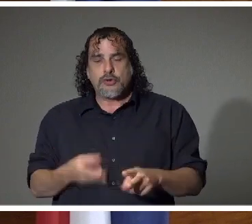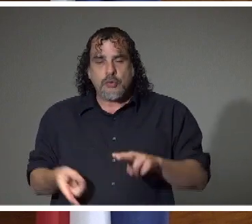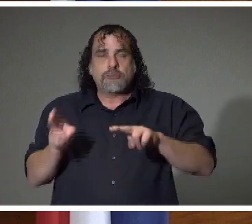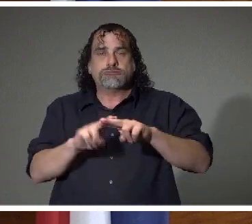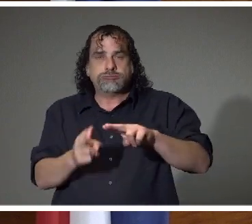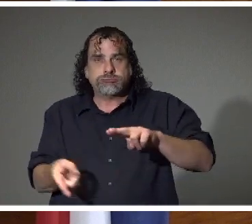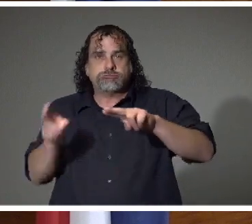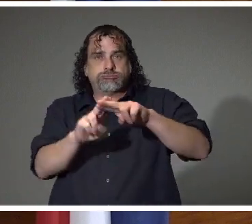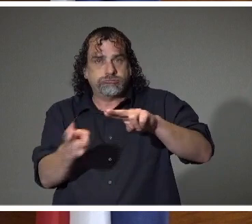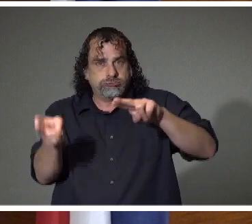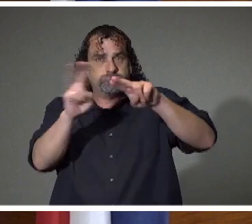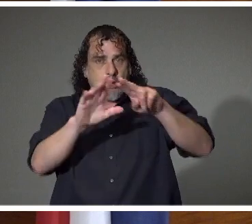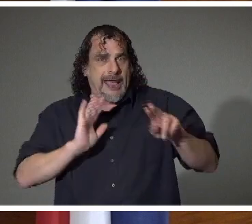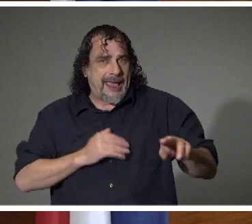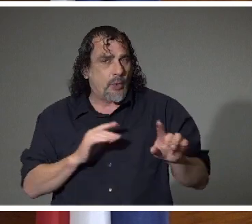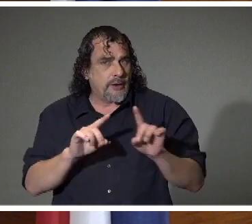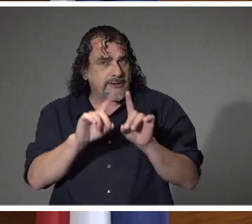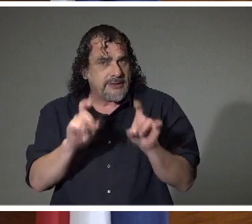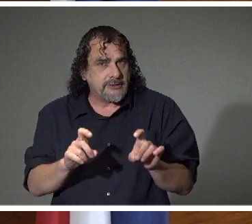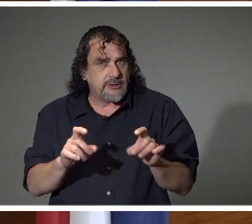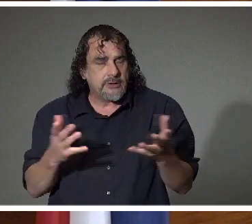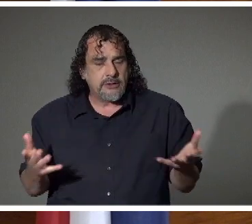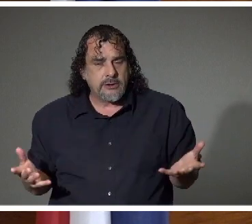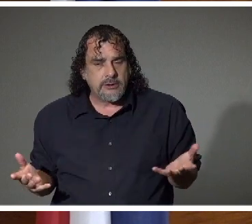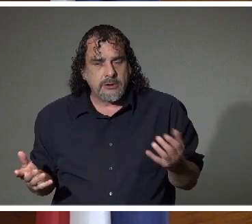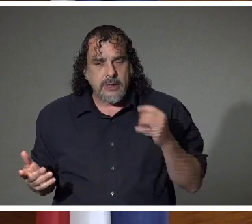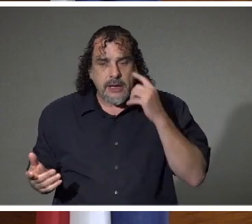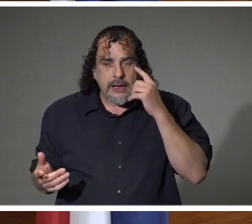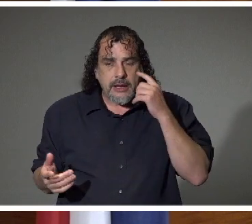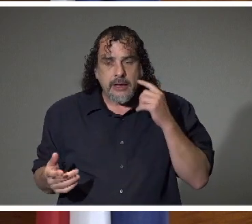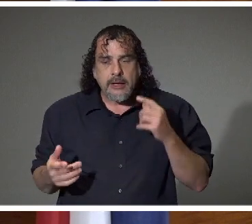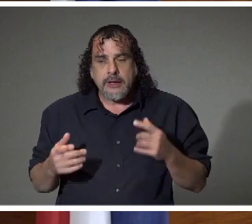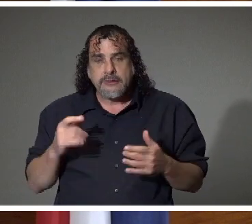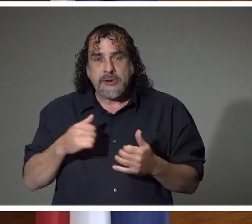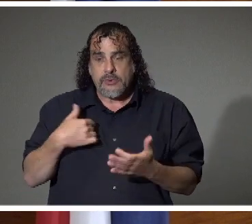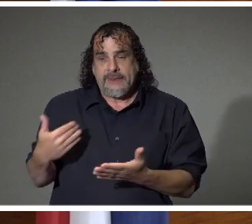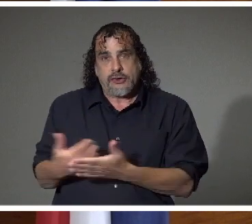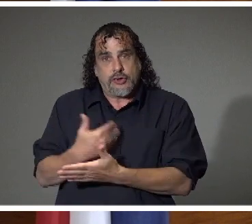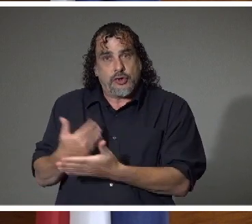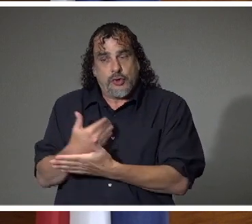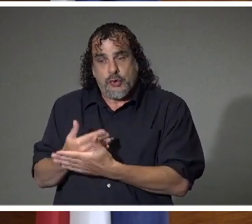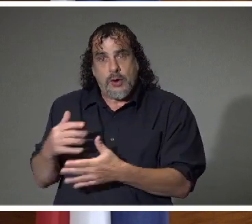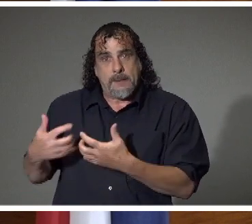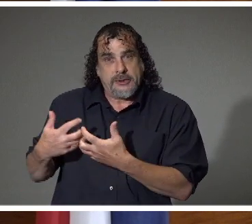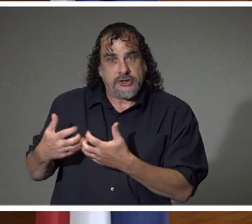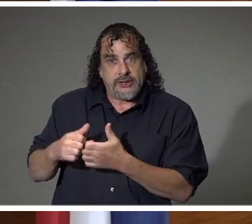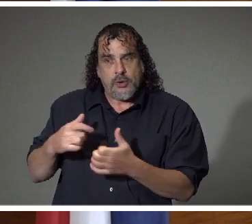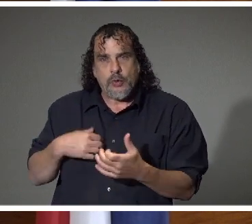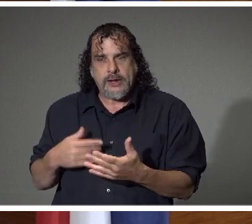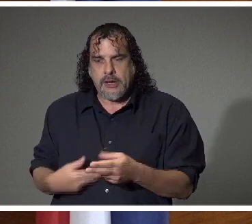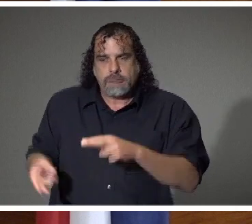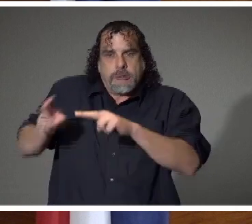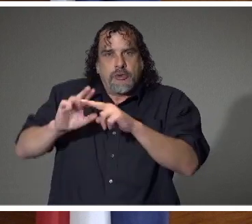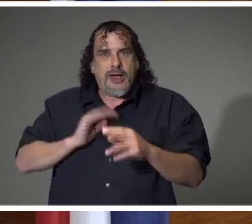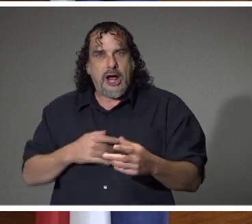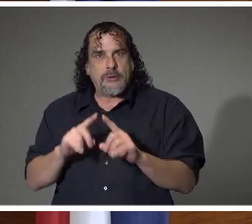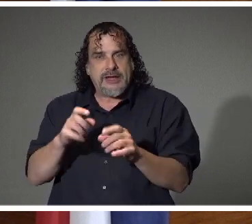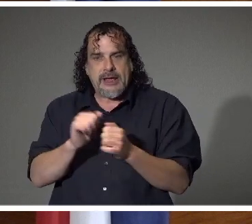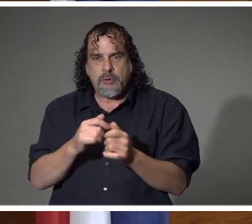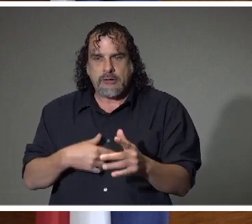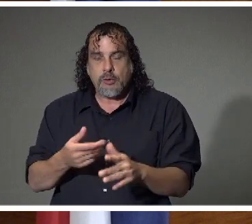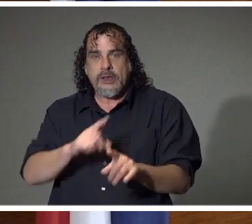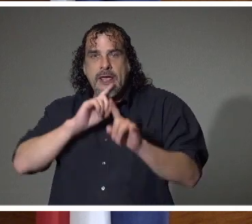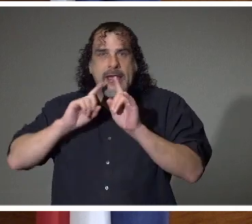build capacity. Particularly with these high throughput machines, we can do significantly more testing and we can get results